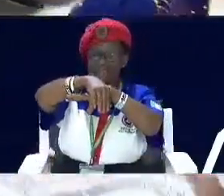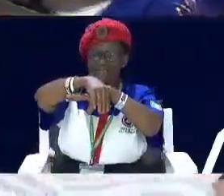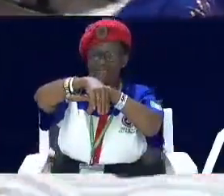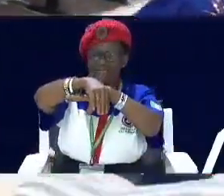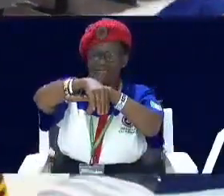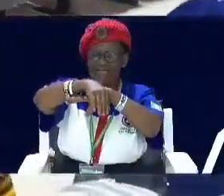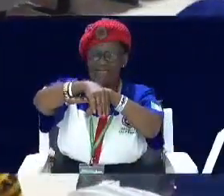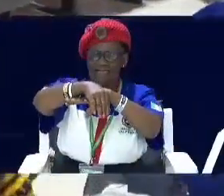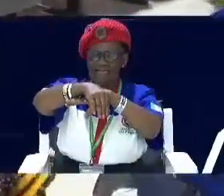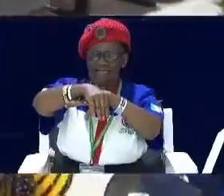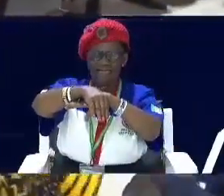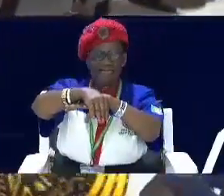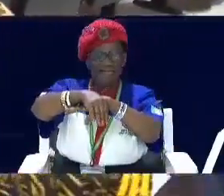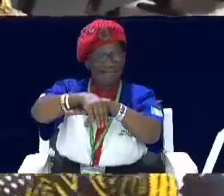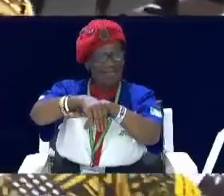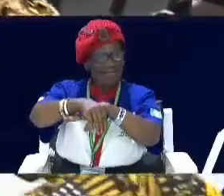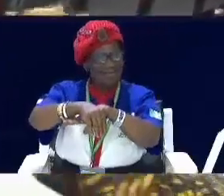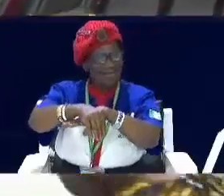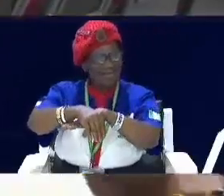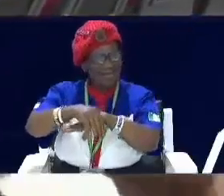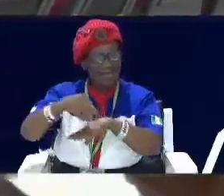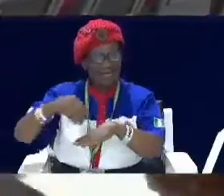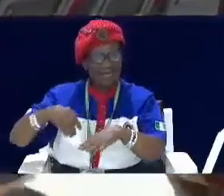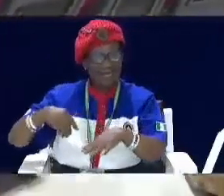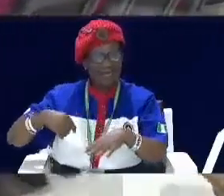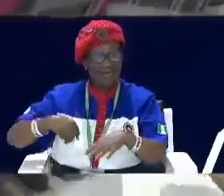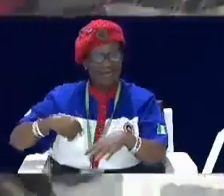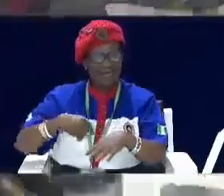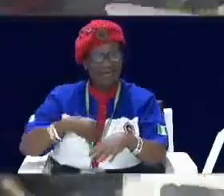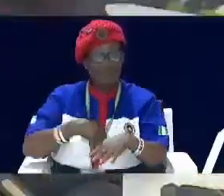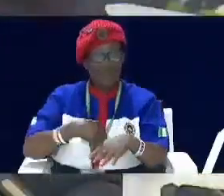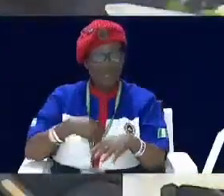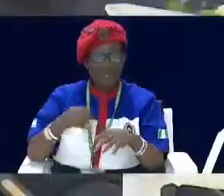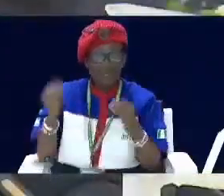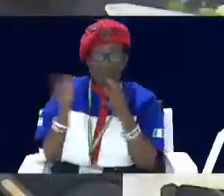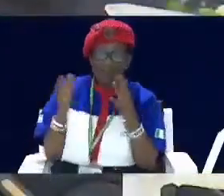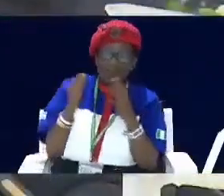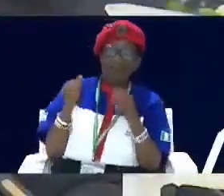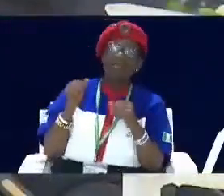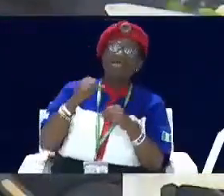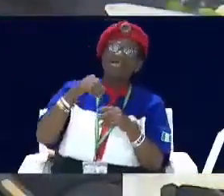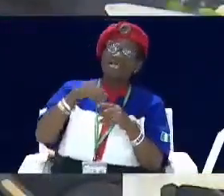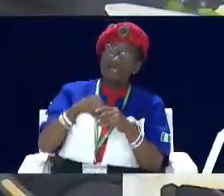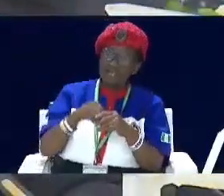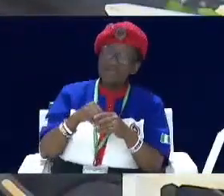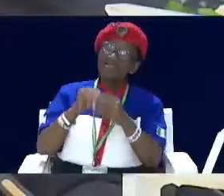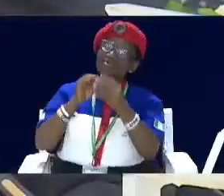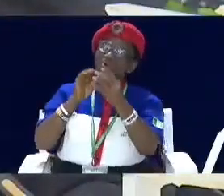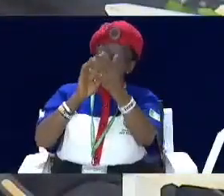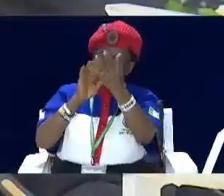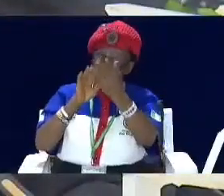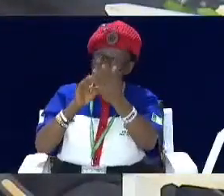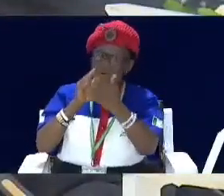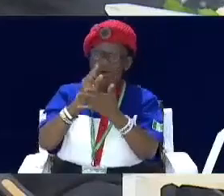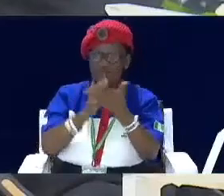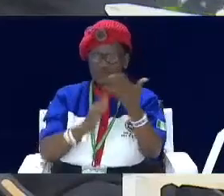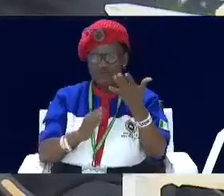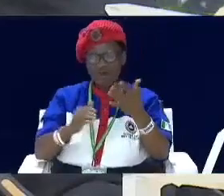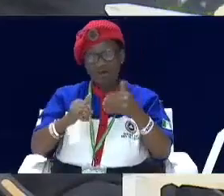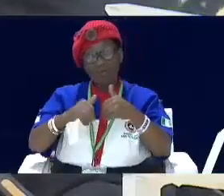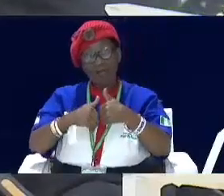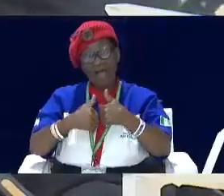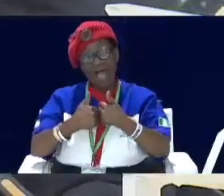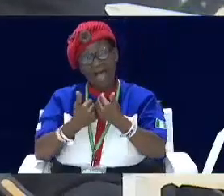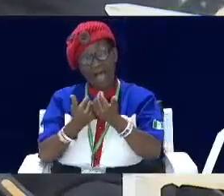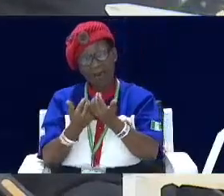We are trembling in hope. Best in here, I'm worried in inuiriti. Somehow. Back